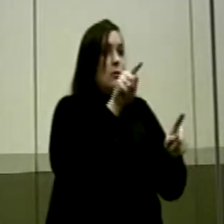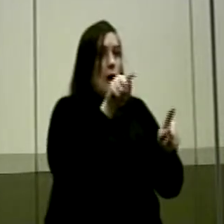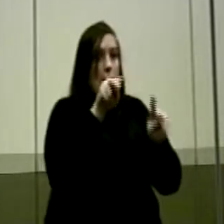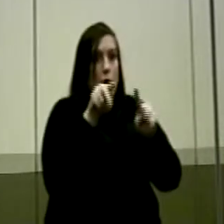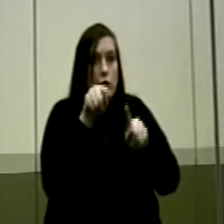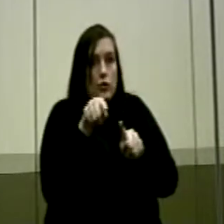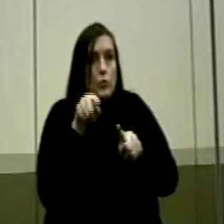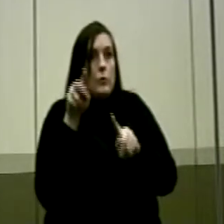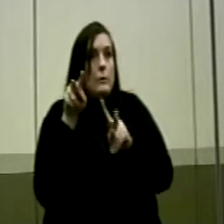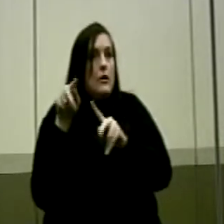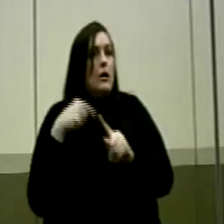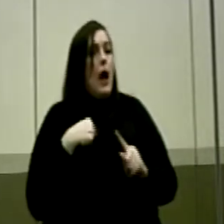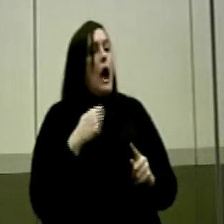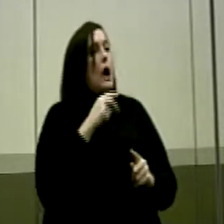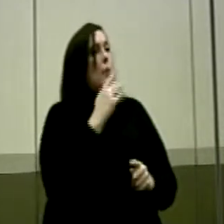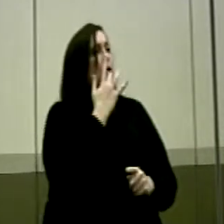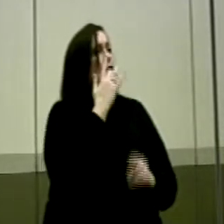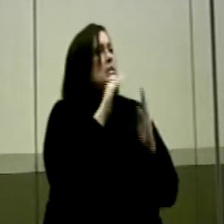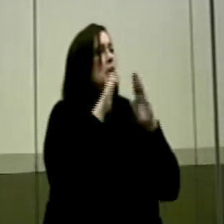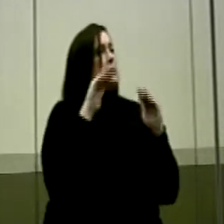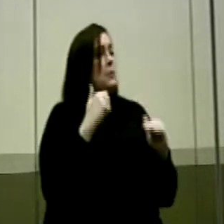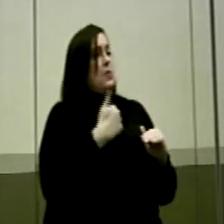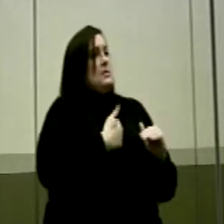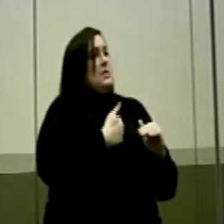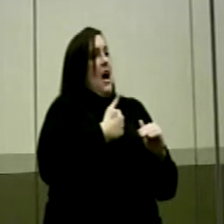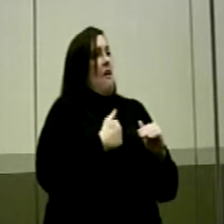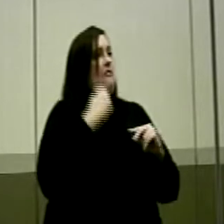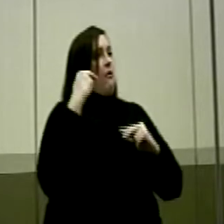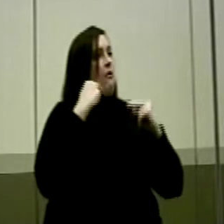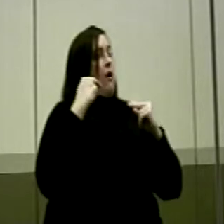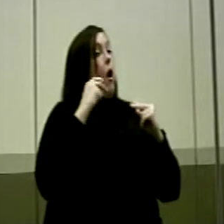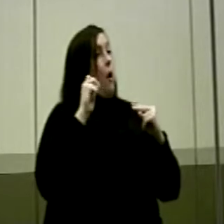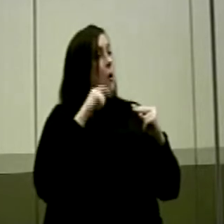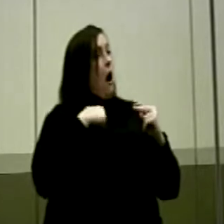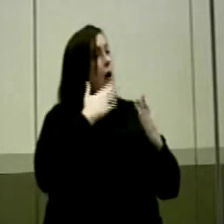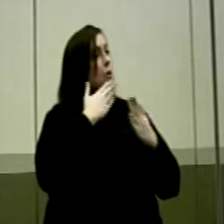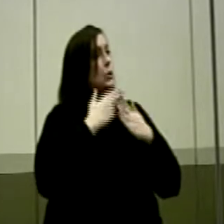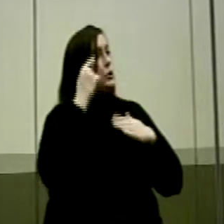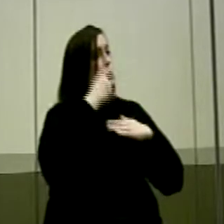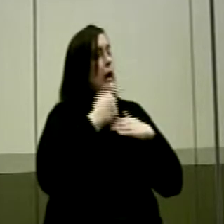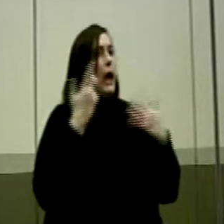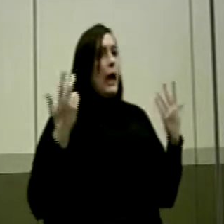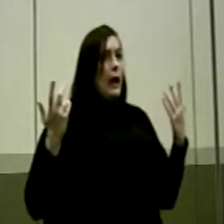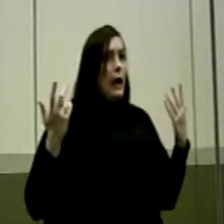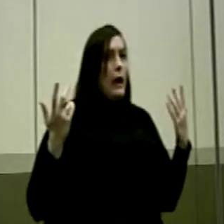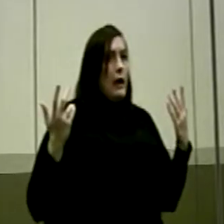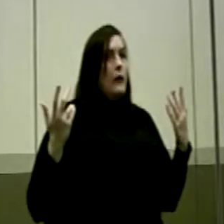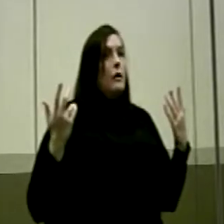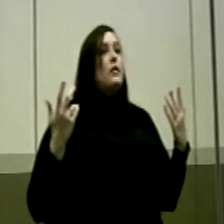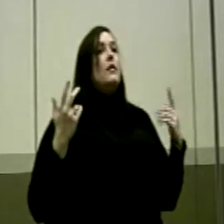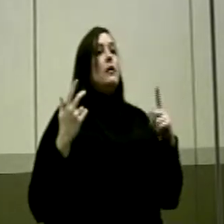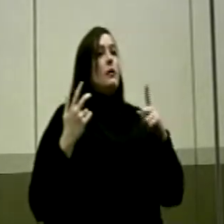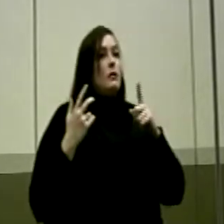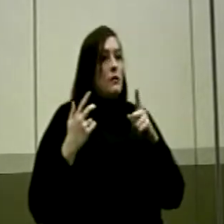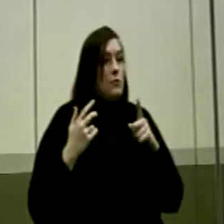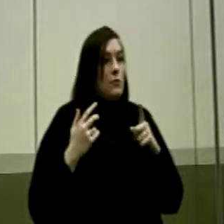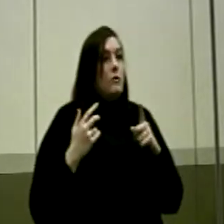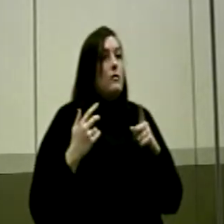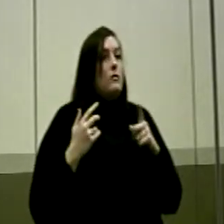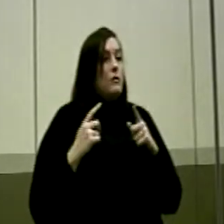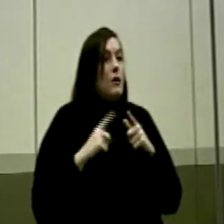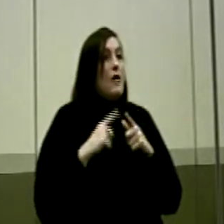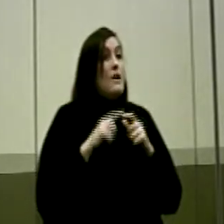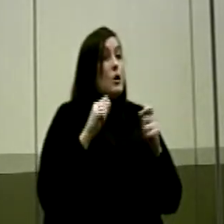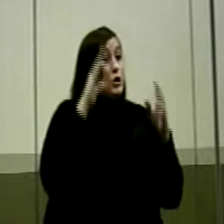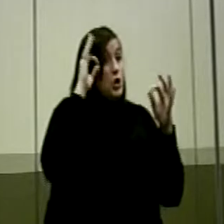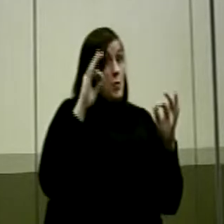would prefer a system where they actually do more of the self-monitoring. Right. And therefore you two can determine if you both